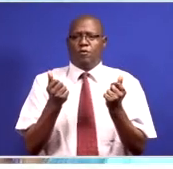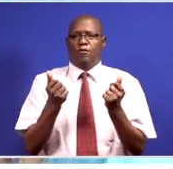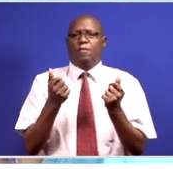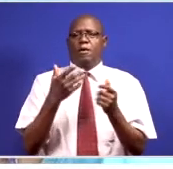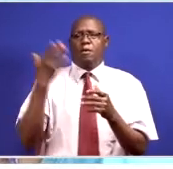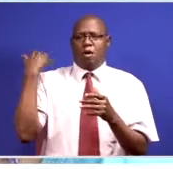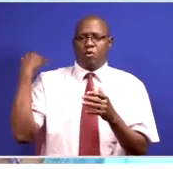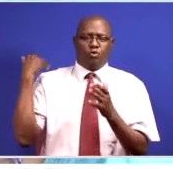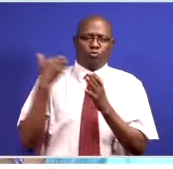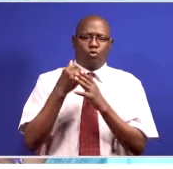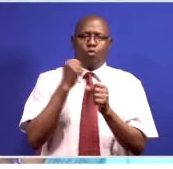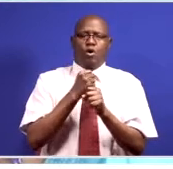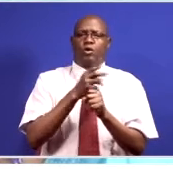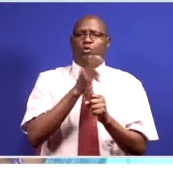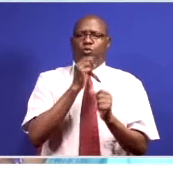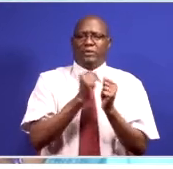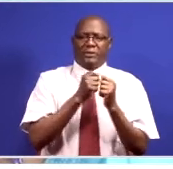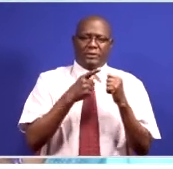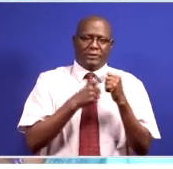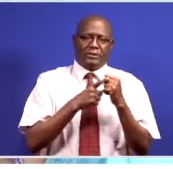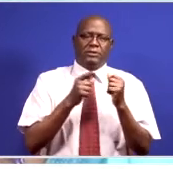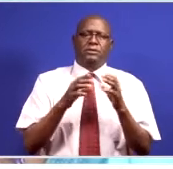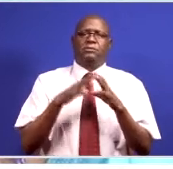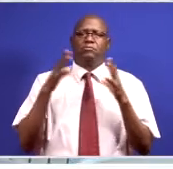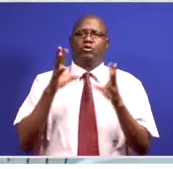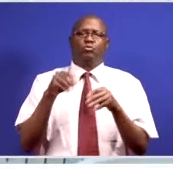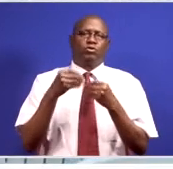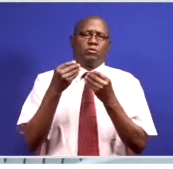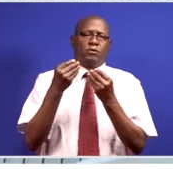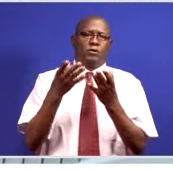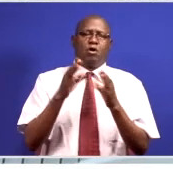2016, where it became the first license to provide a smart